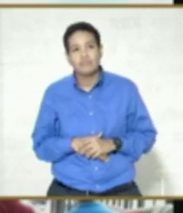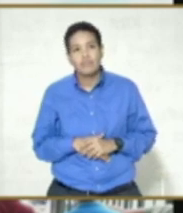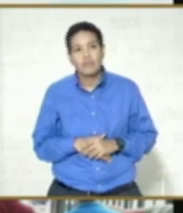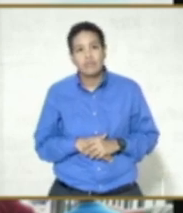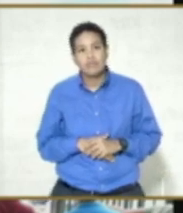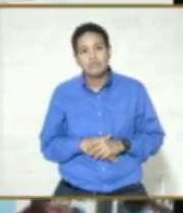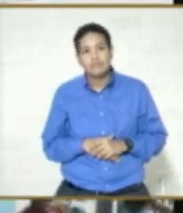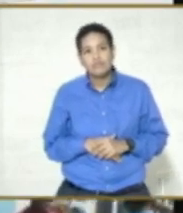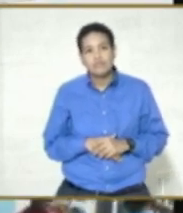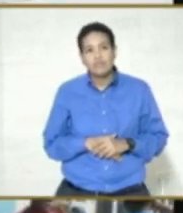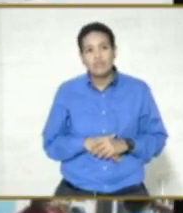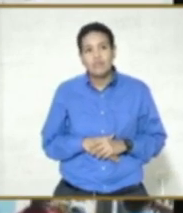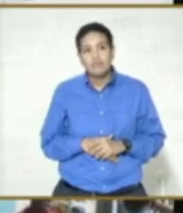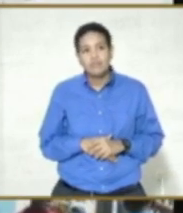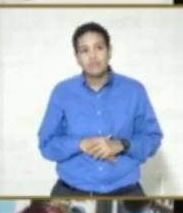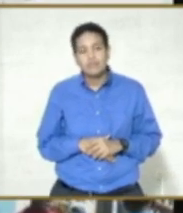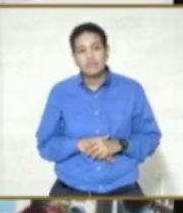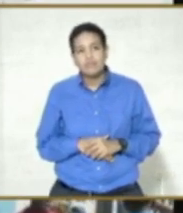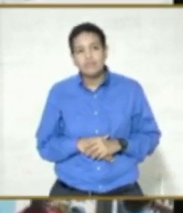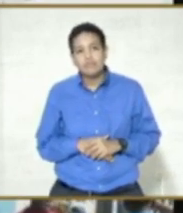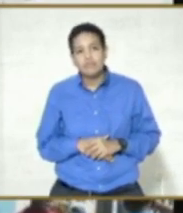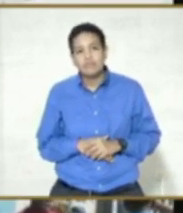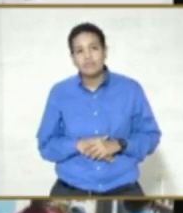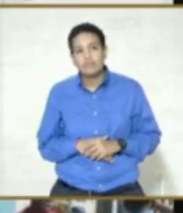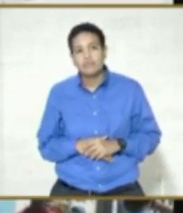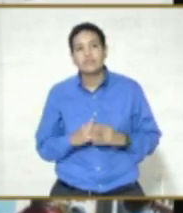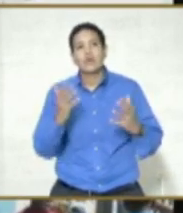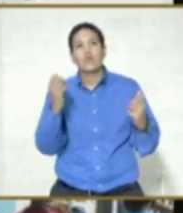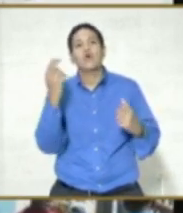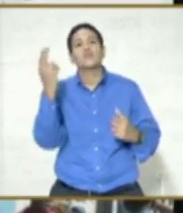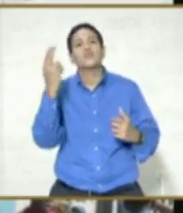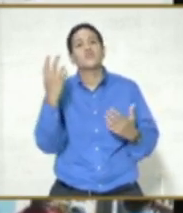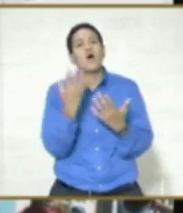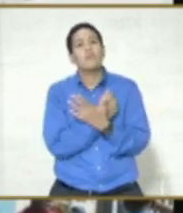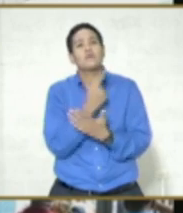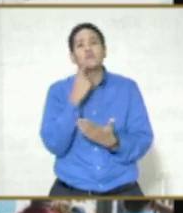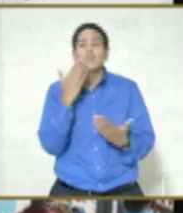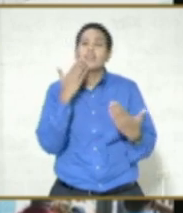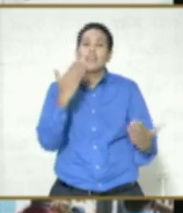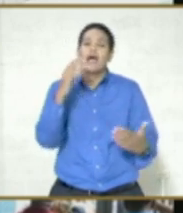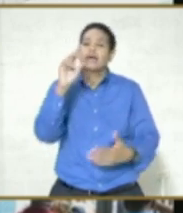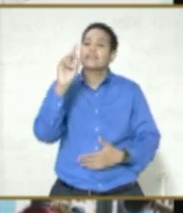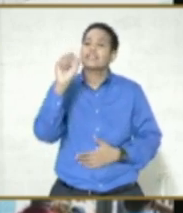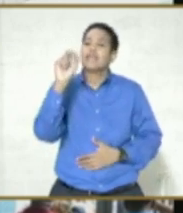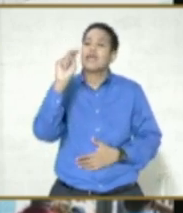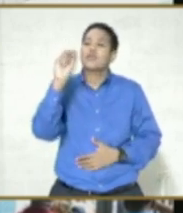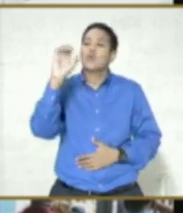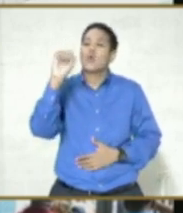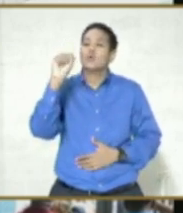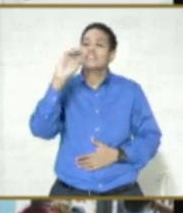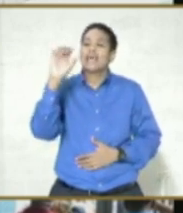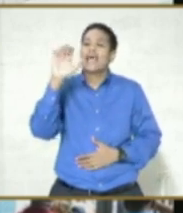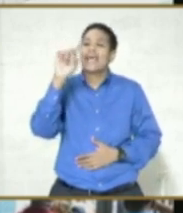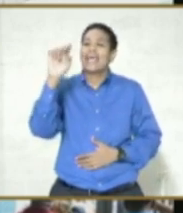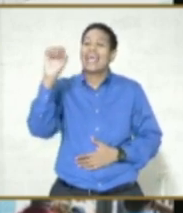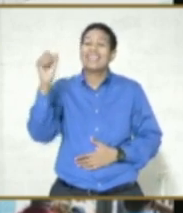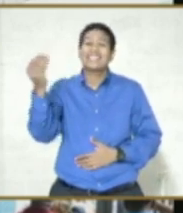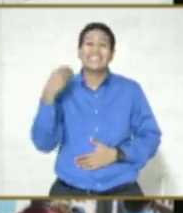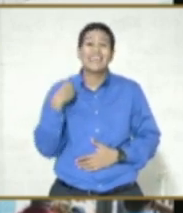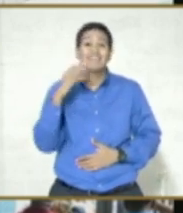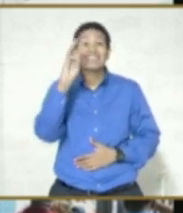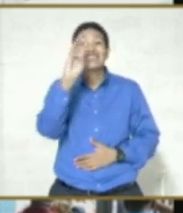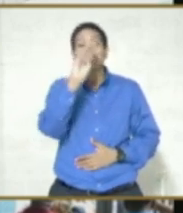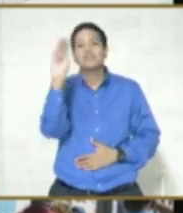opportunity to say a special word of thanks, first of all, to Dennis and Geddes. They gave us $6